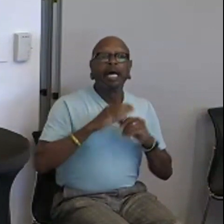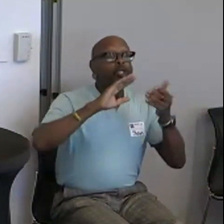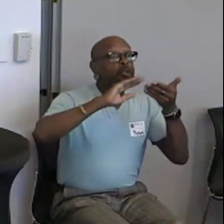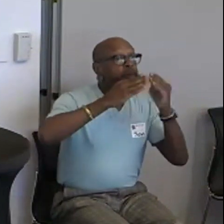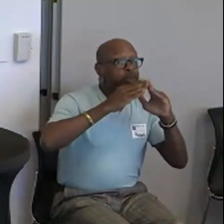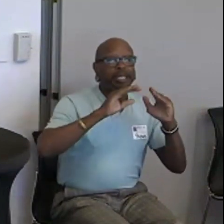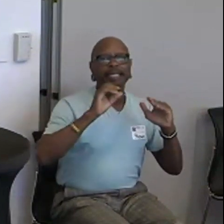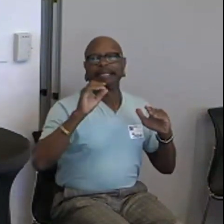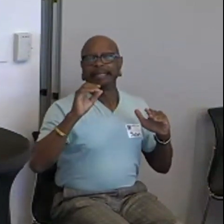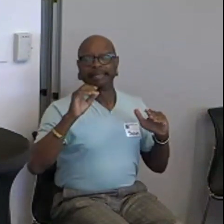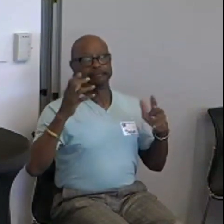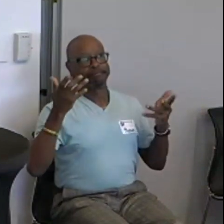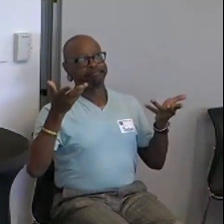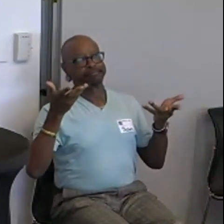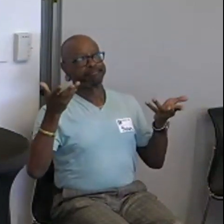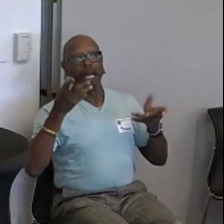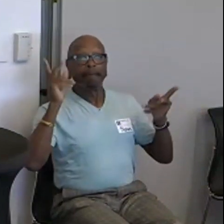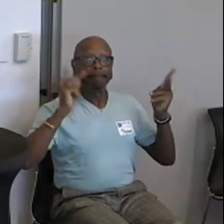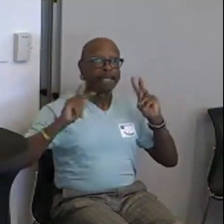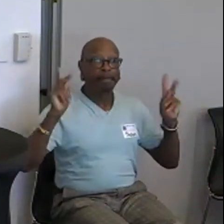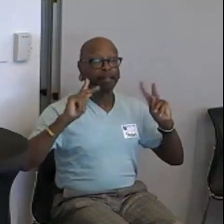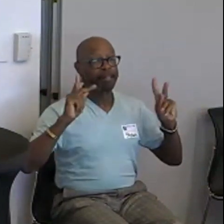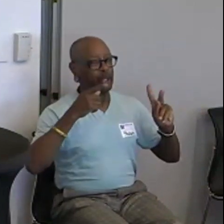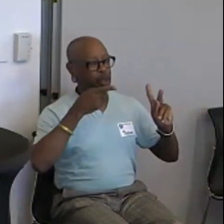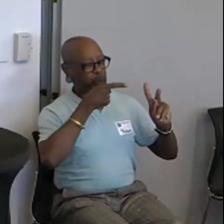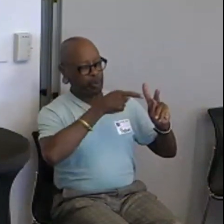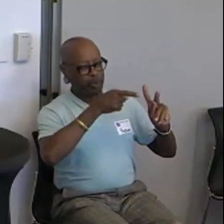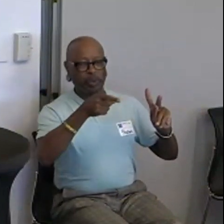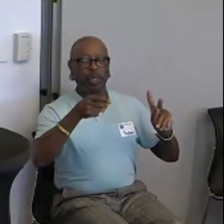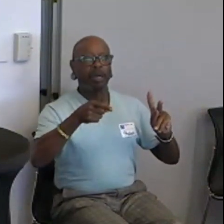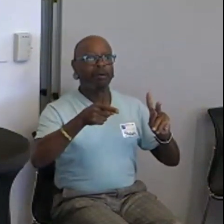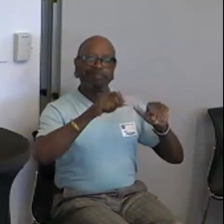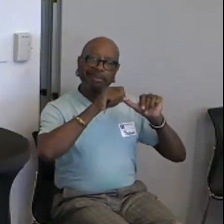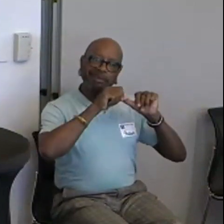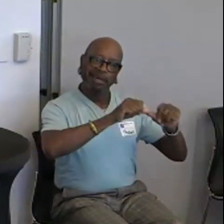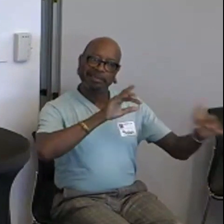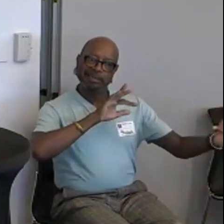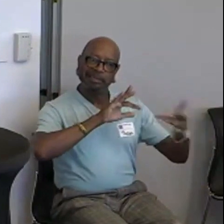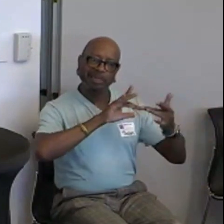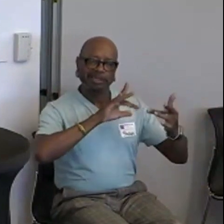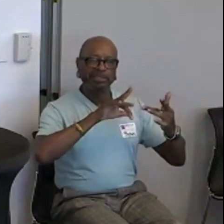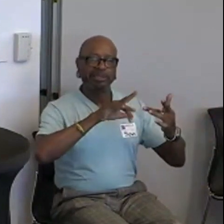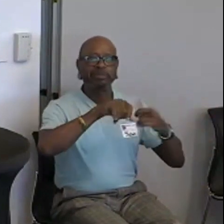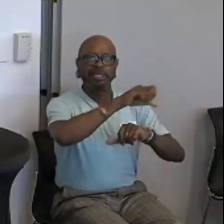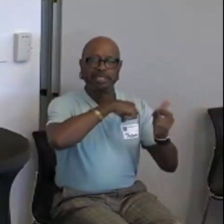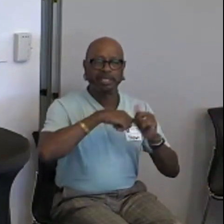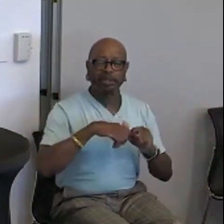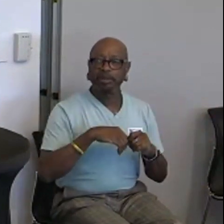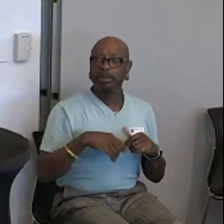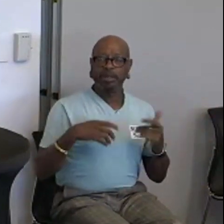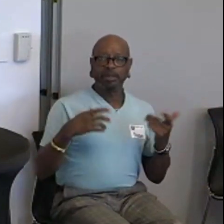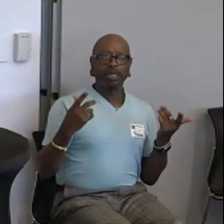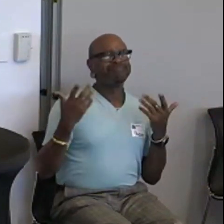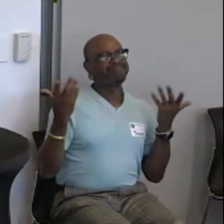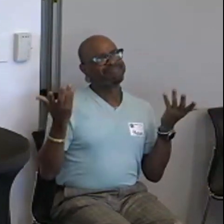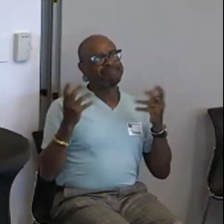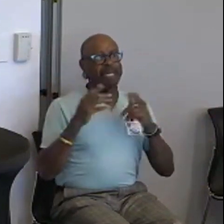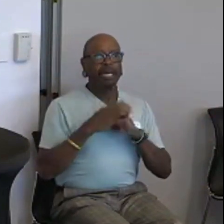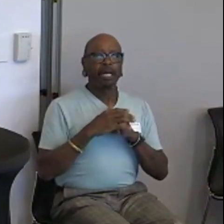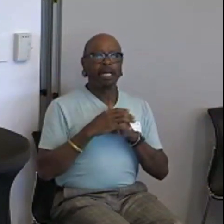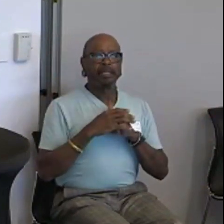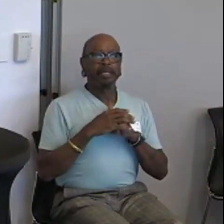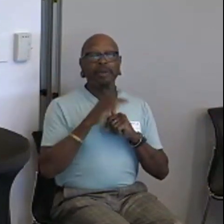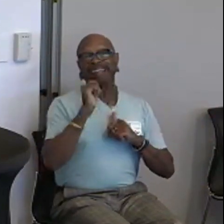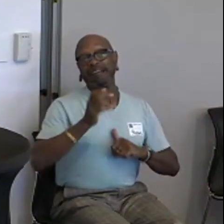community of people who are in constant touch with each other. There's no community of there are